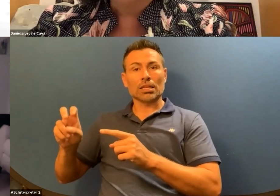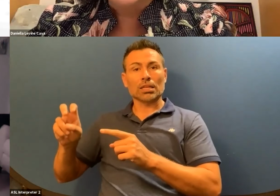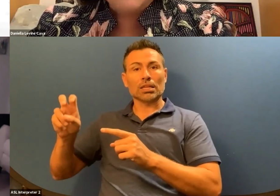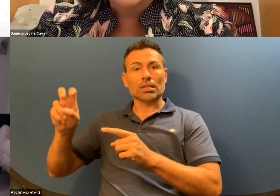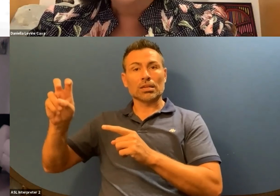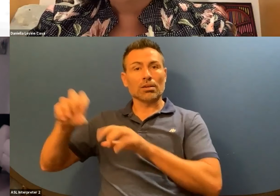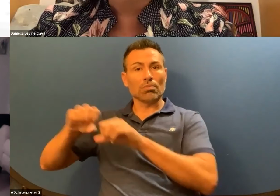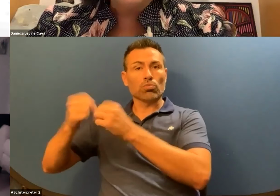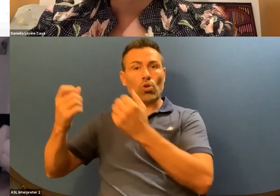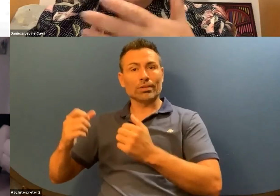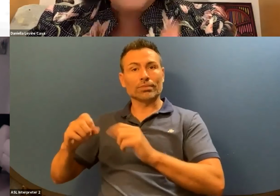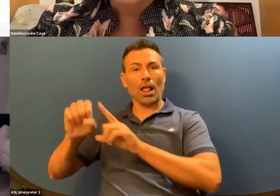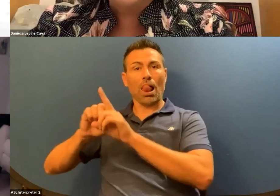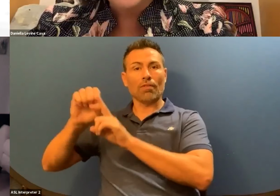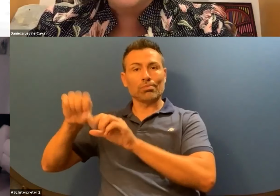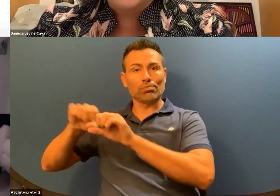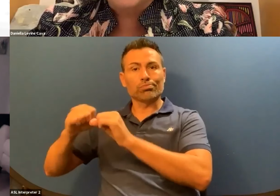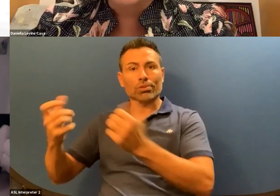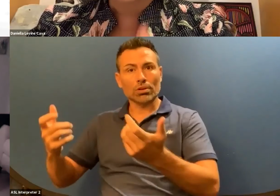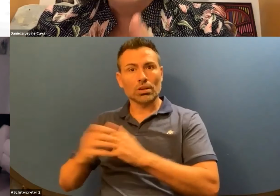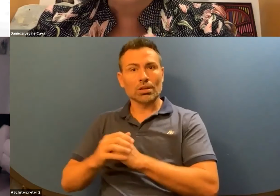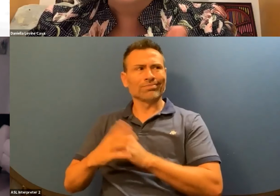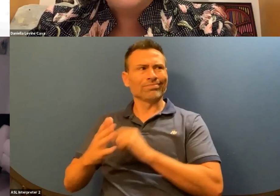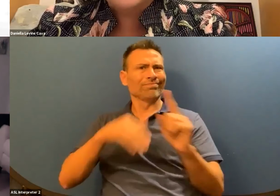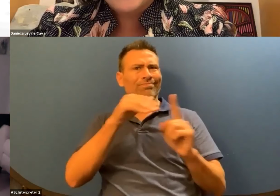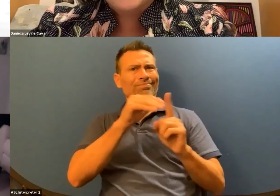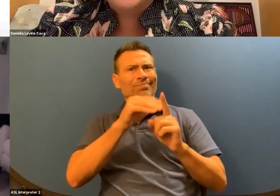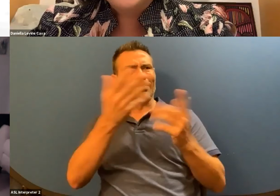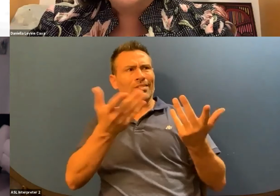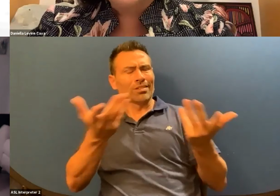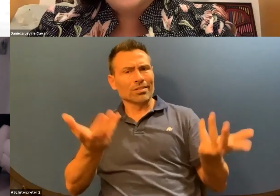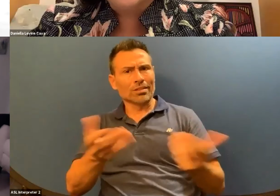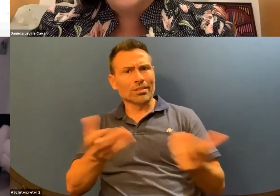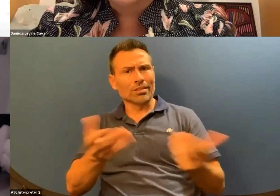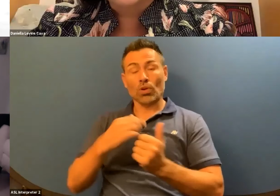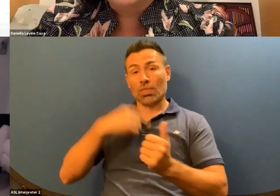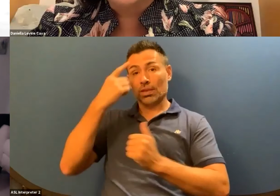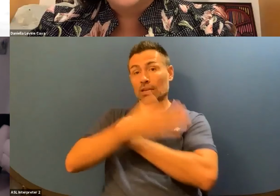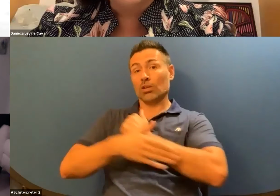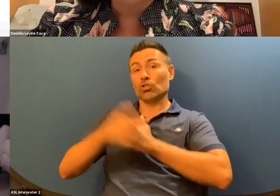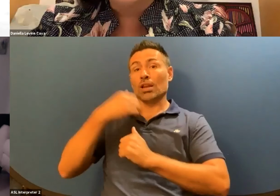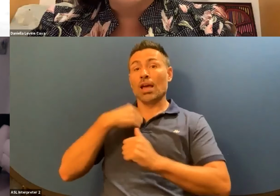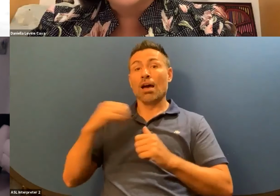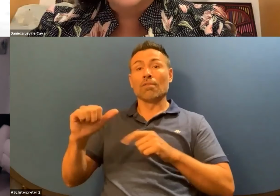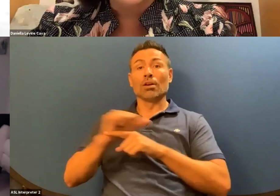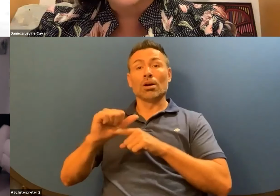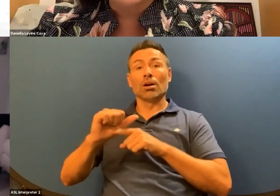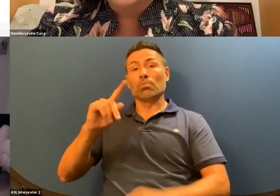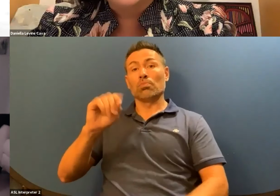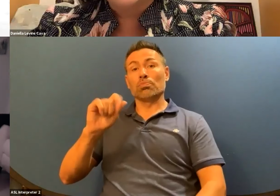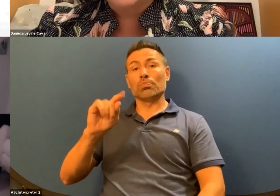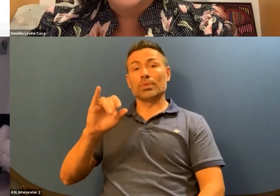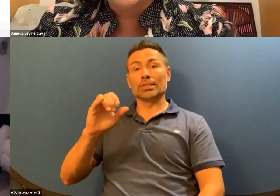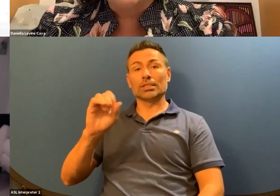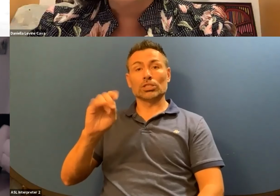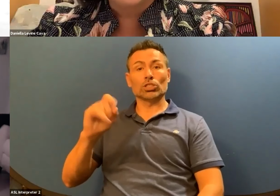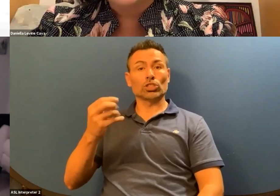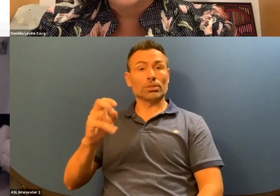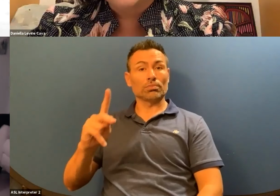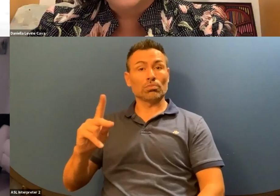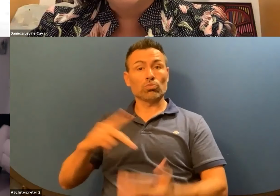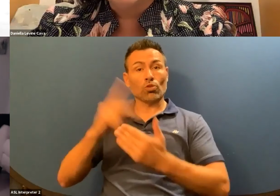proposed the county engage its own apprenticeship program so that we can maintain accessibility. I don't think we've taken accessibility seriously